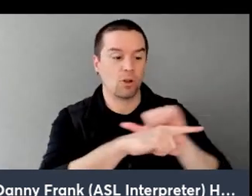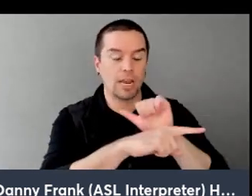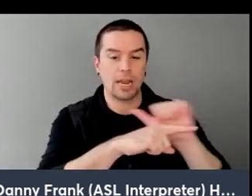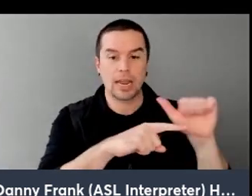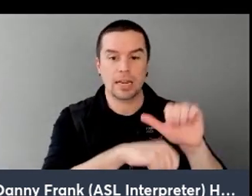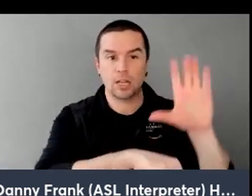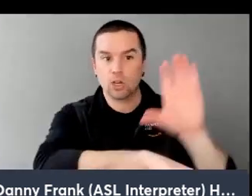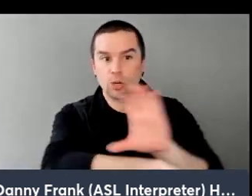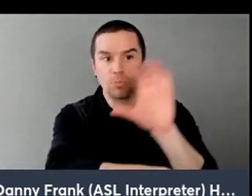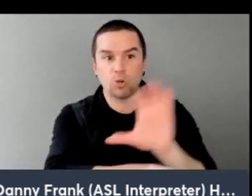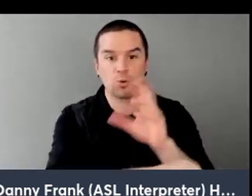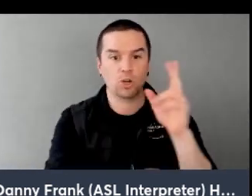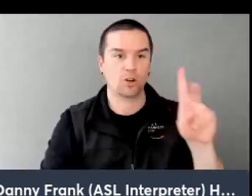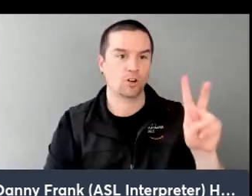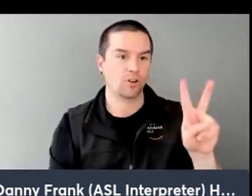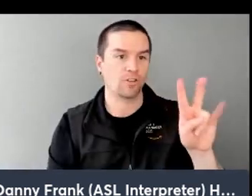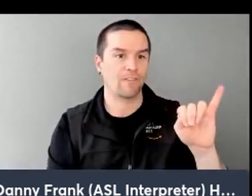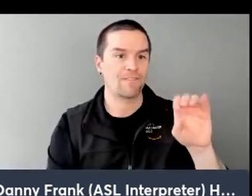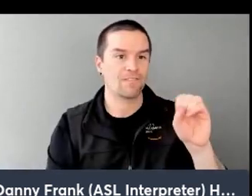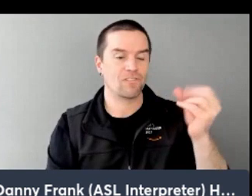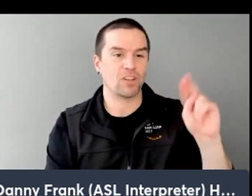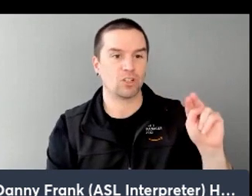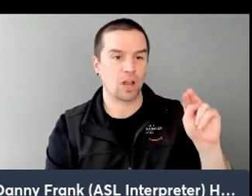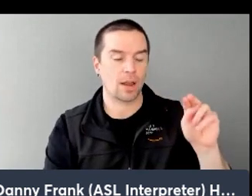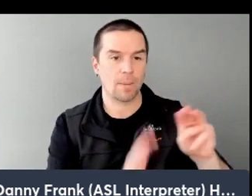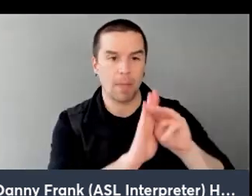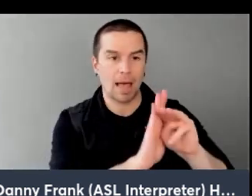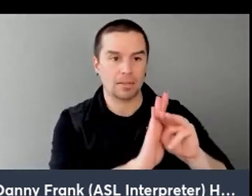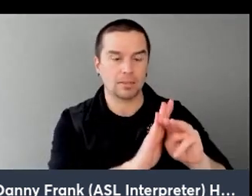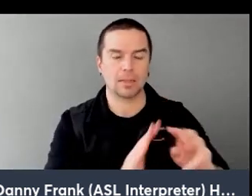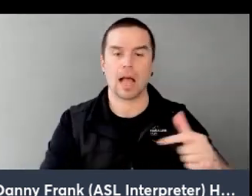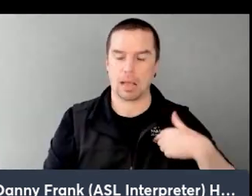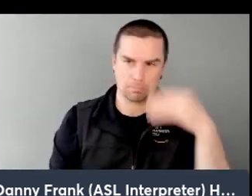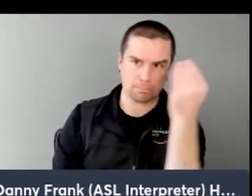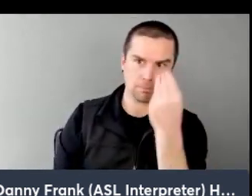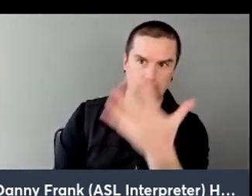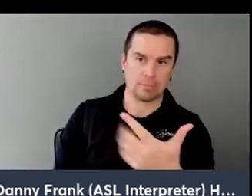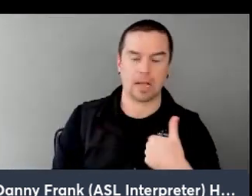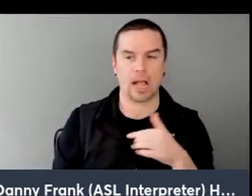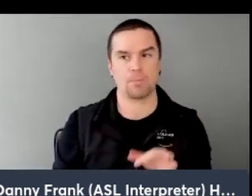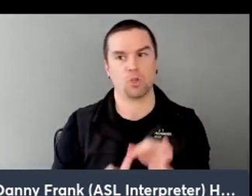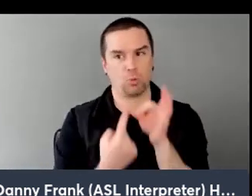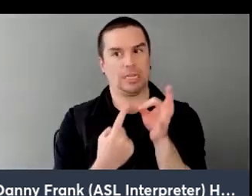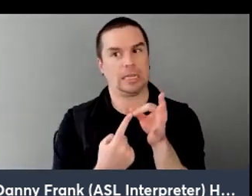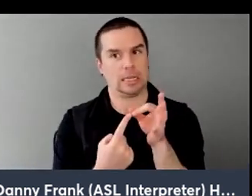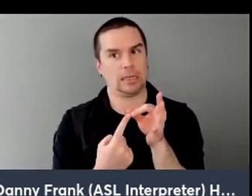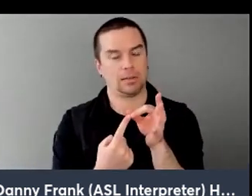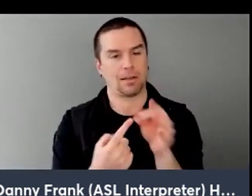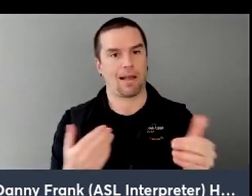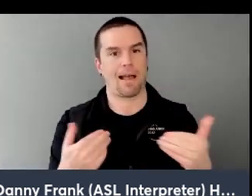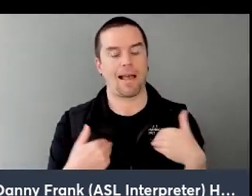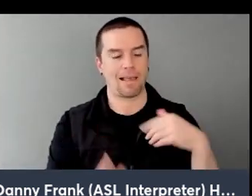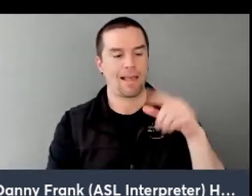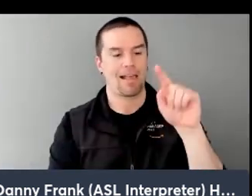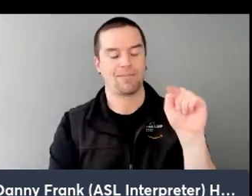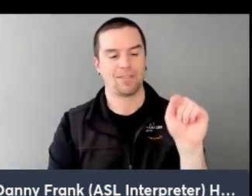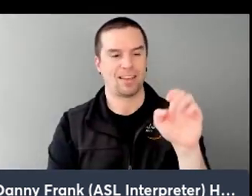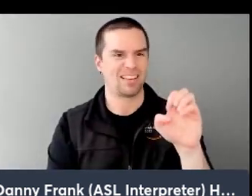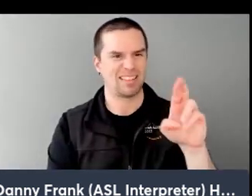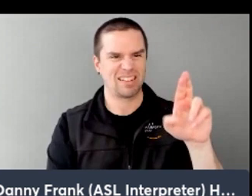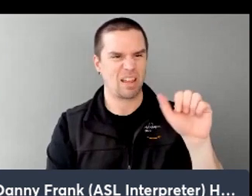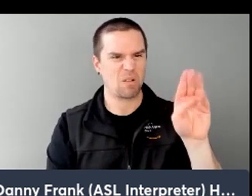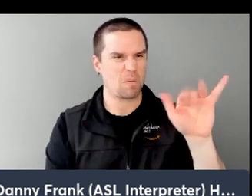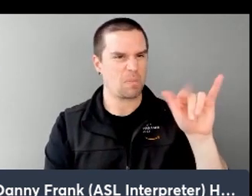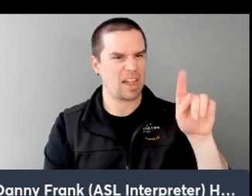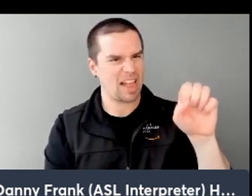models. Now, I let you know, I'm very unique. I have terabytes, just hundreds of thousands